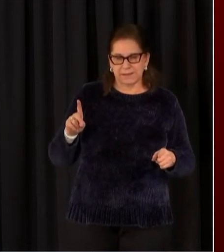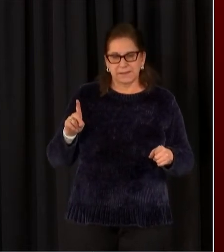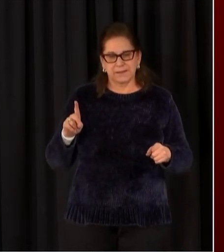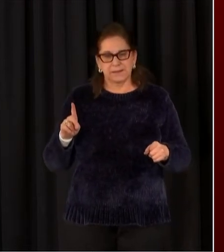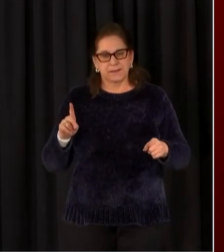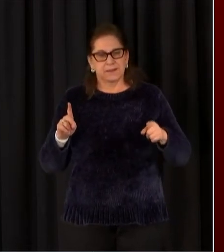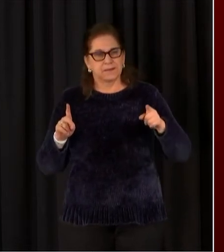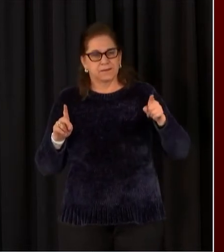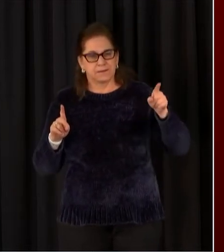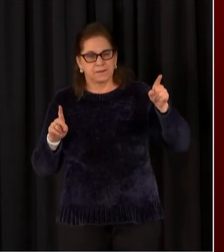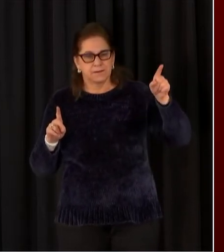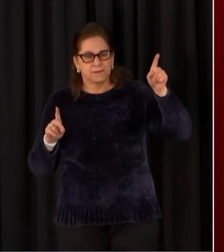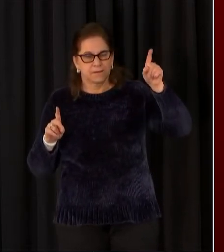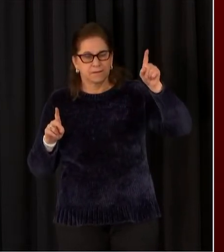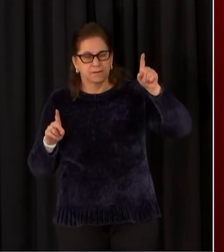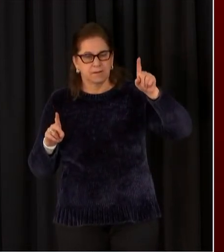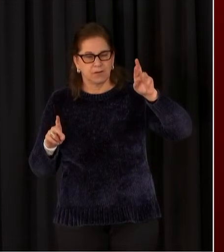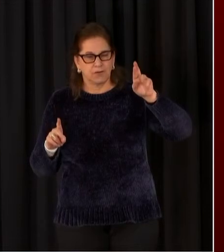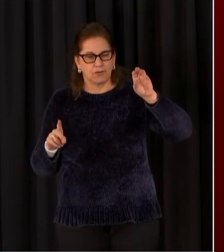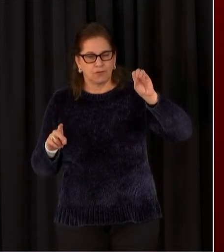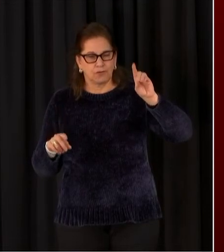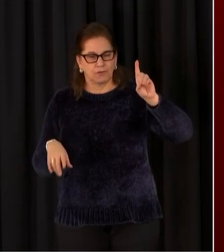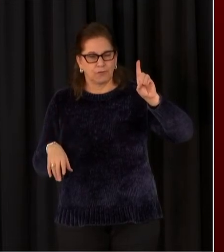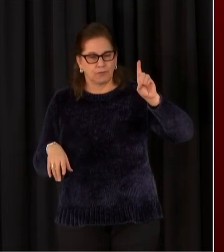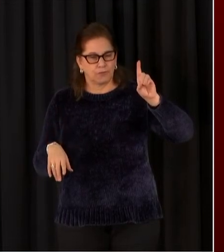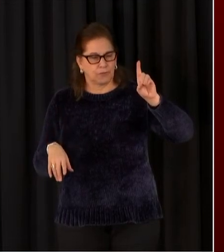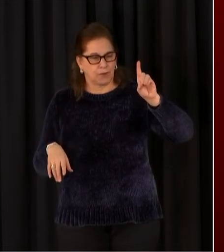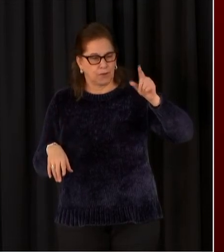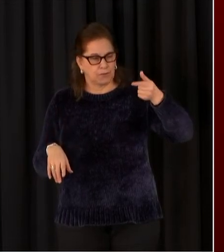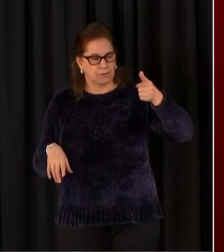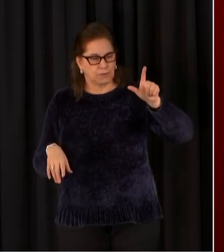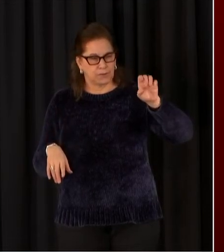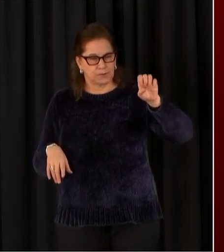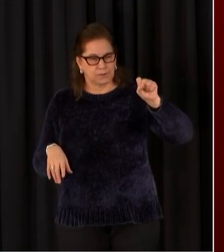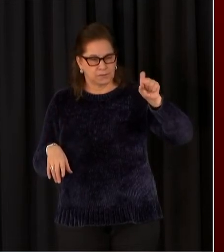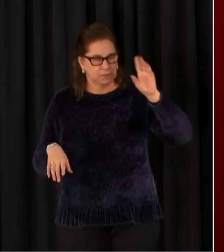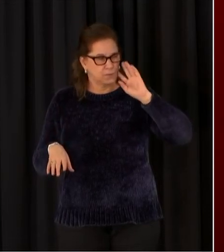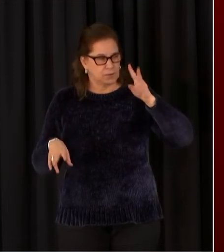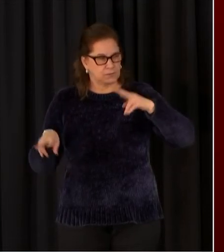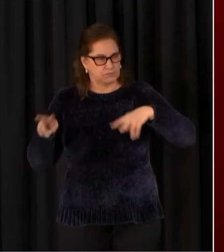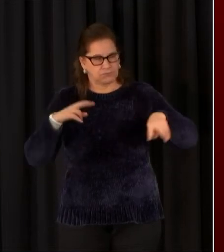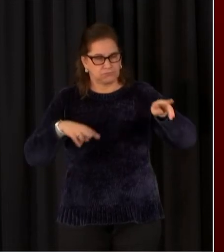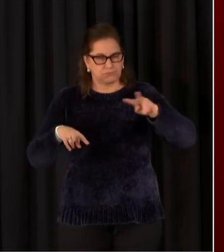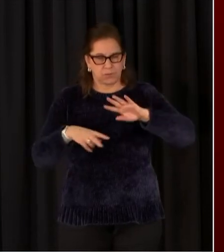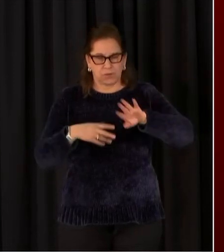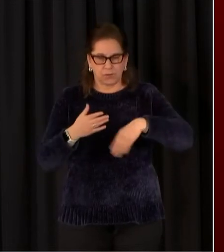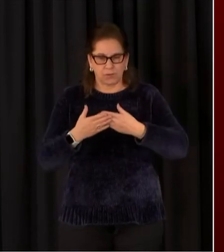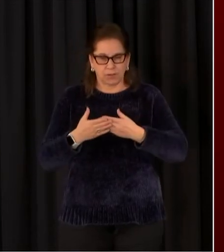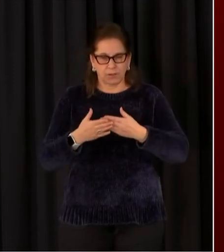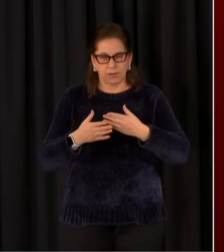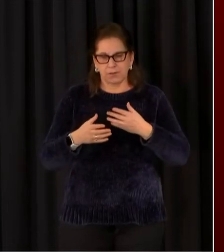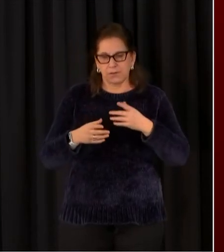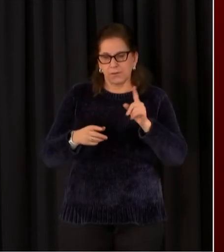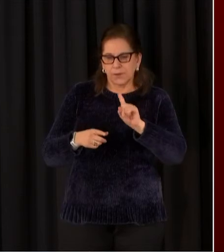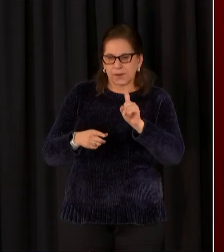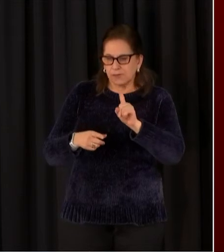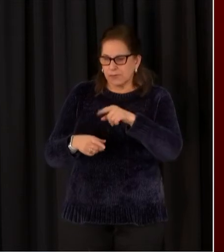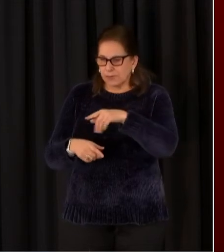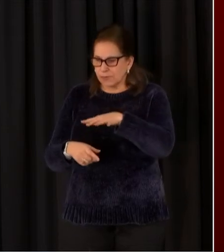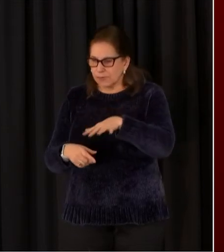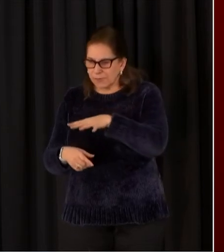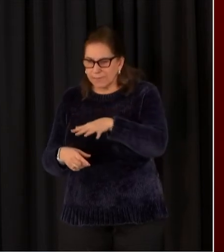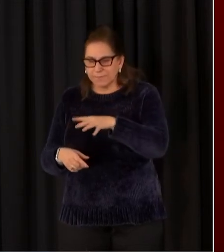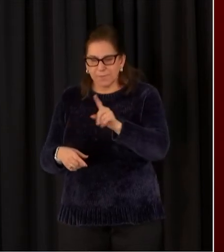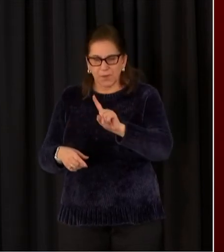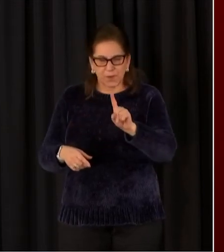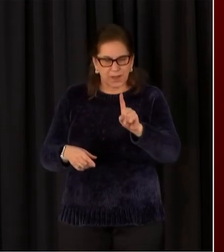Director Rodriguez will be looking at just kind of total government, DC government, what are the areas